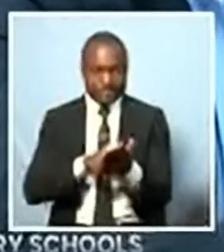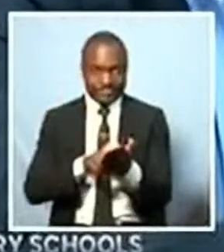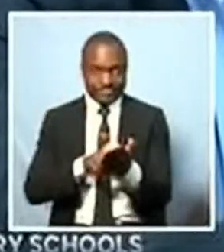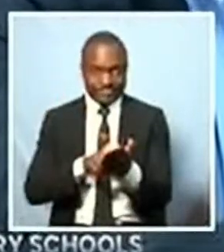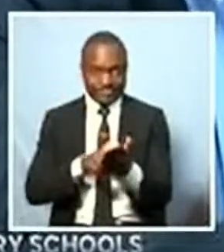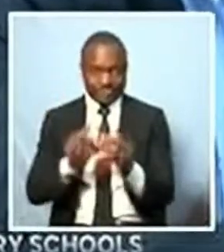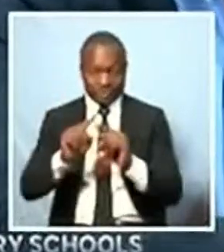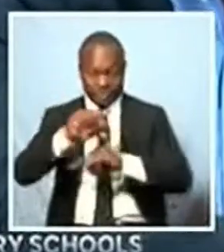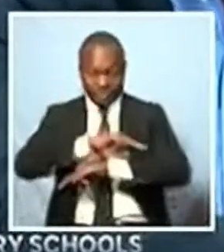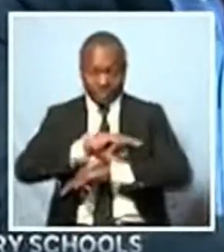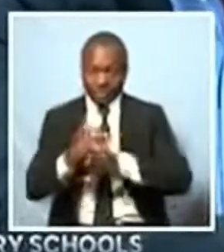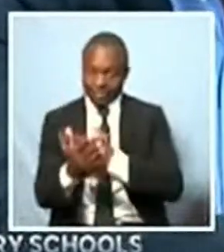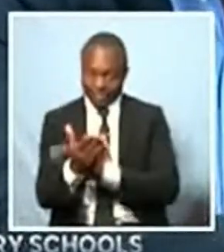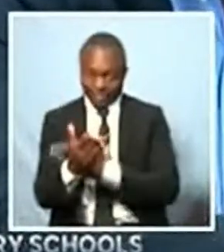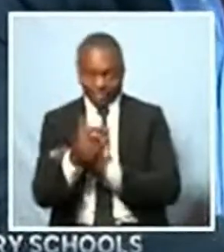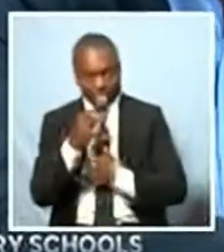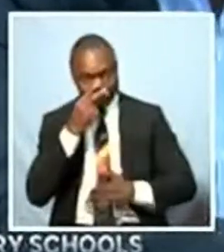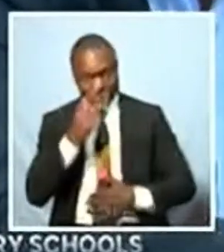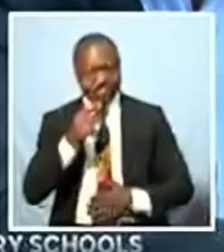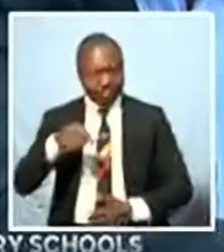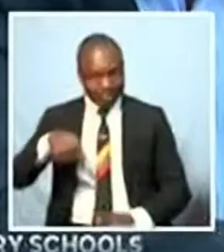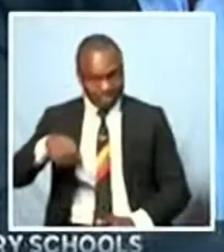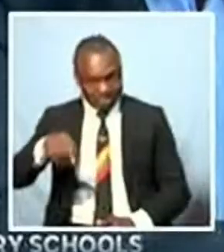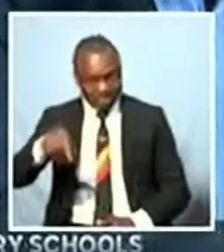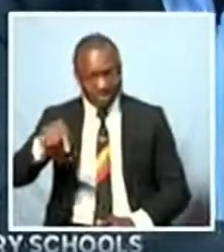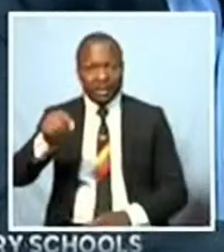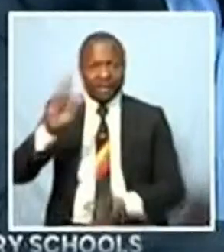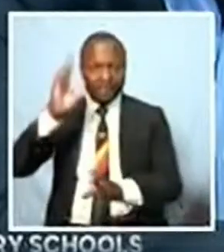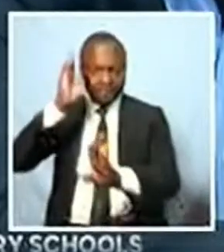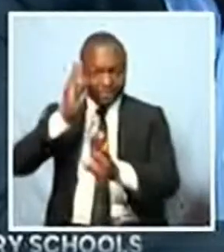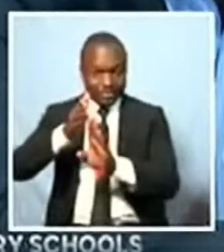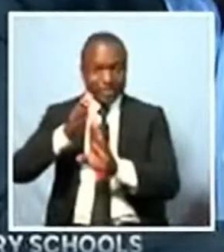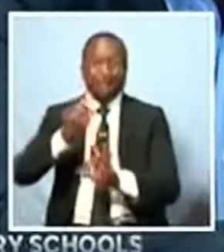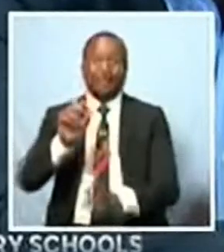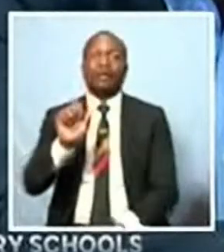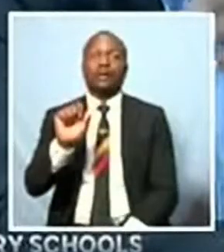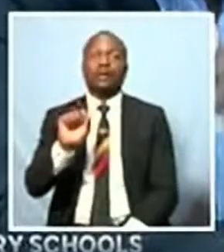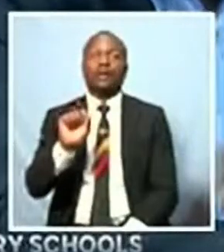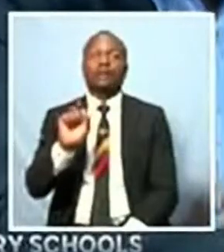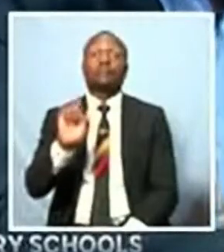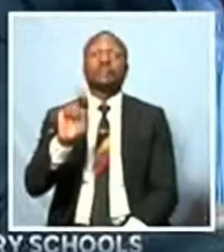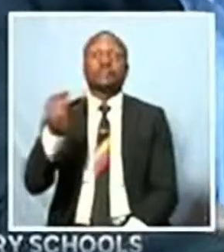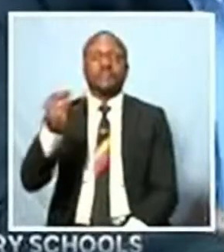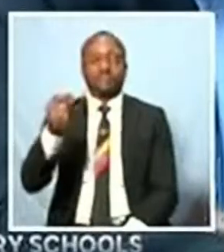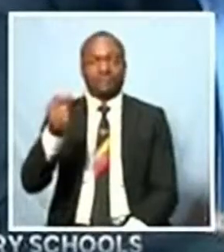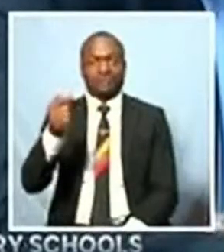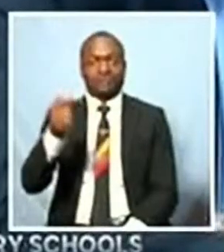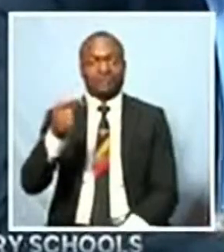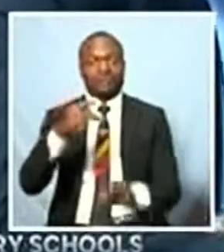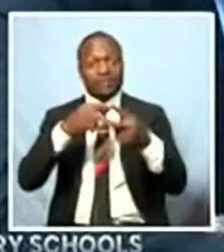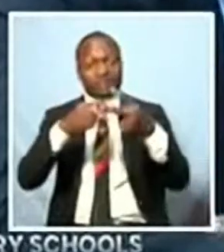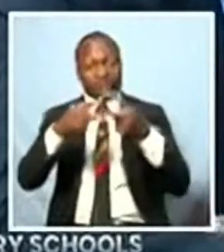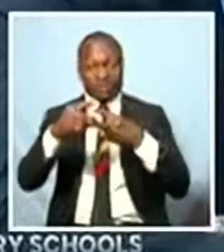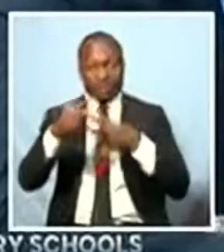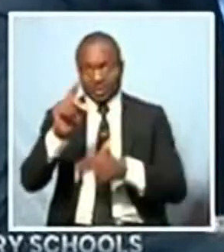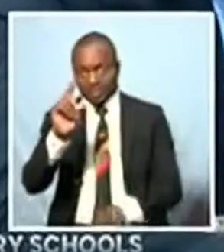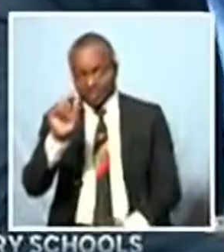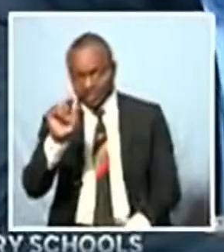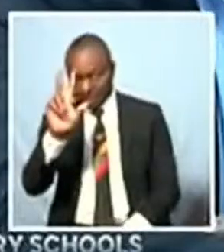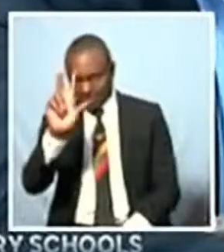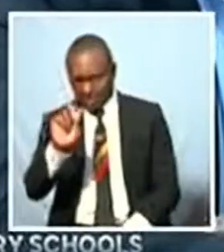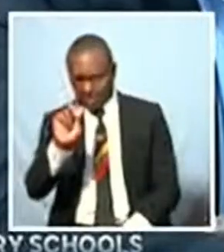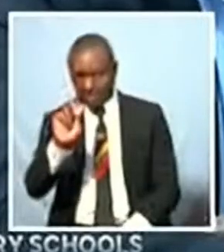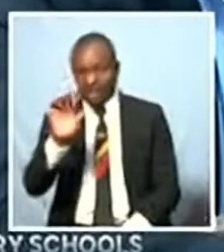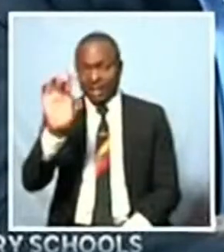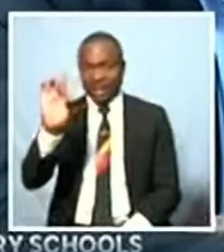morning, I will look at the Sustainable Development Goals, because this is where we are basing our discussion, the Vision 2030 and the